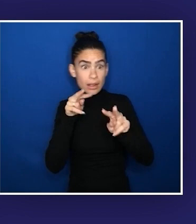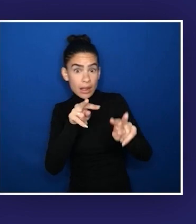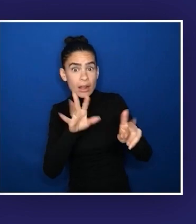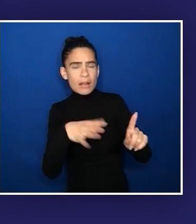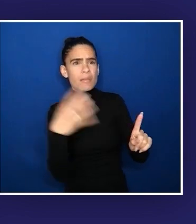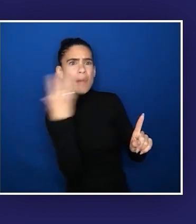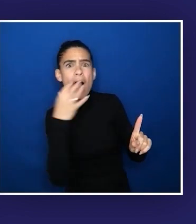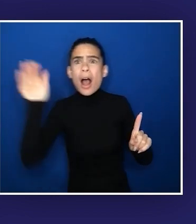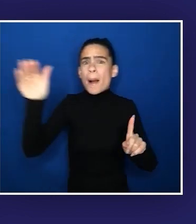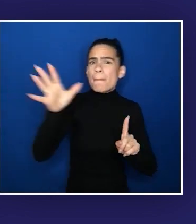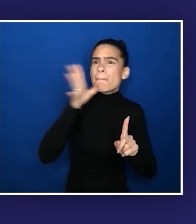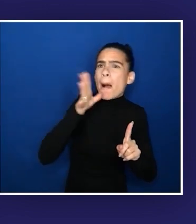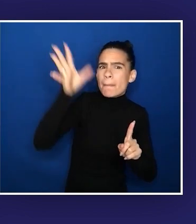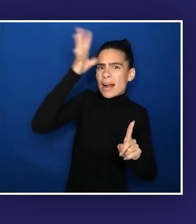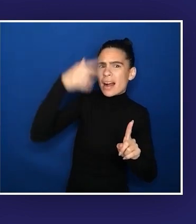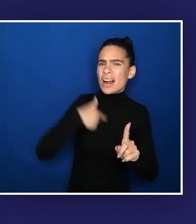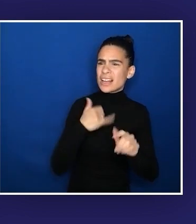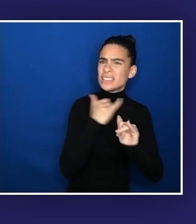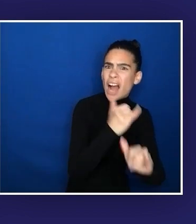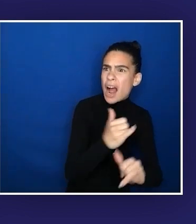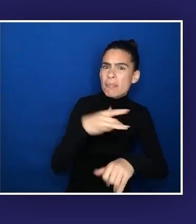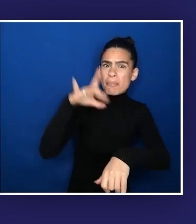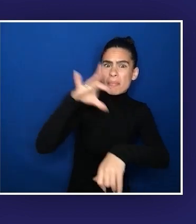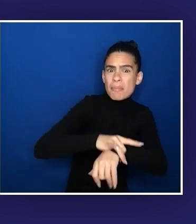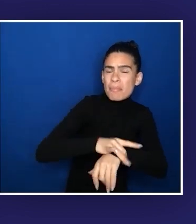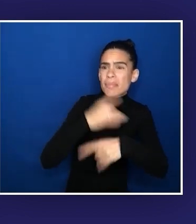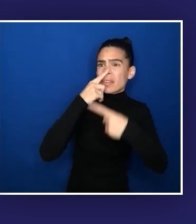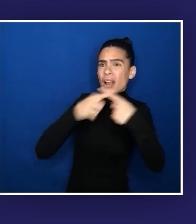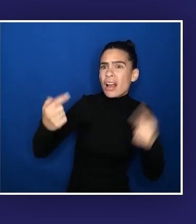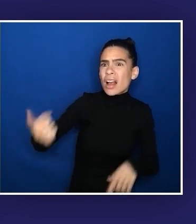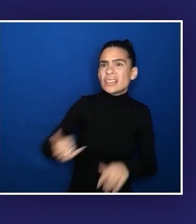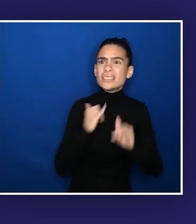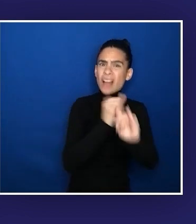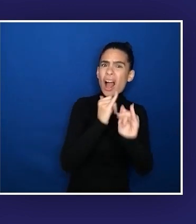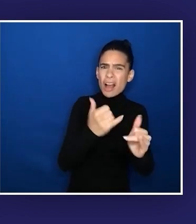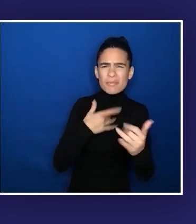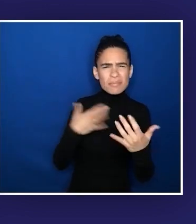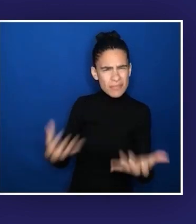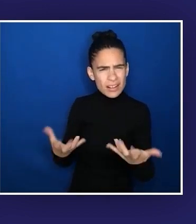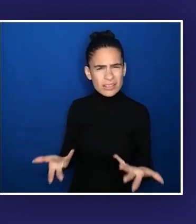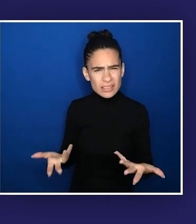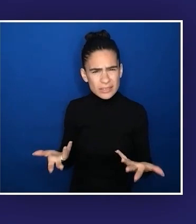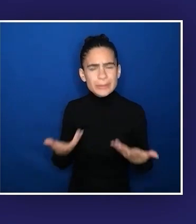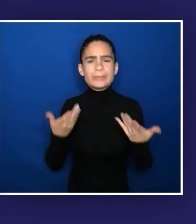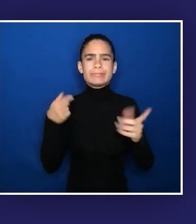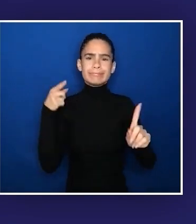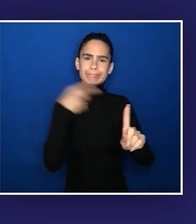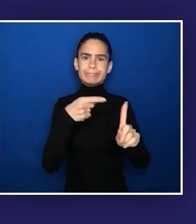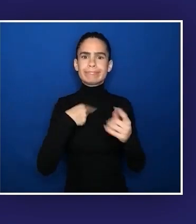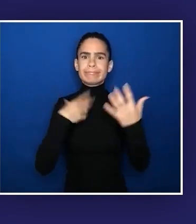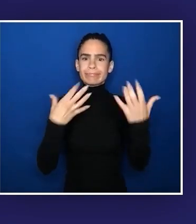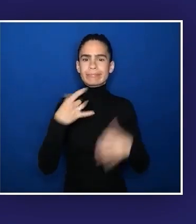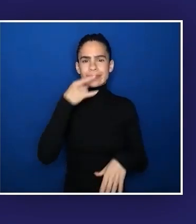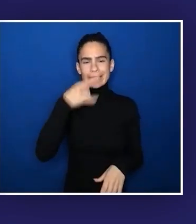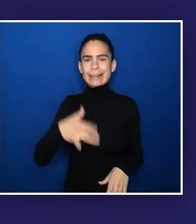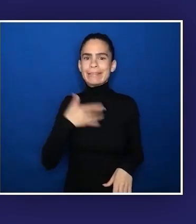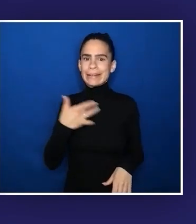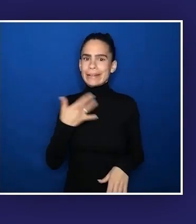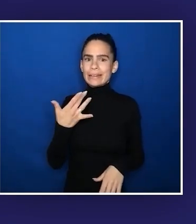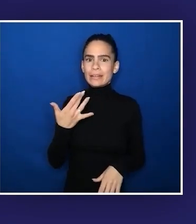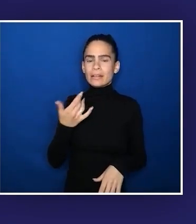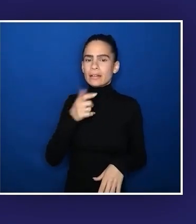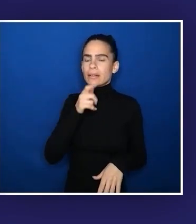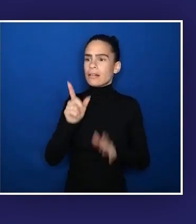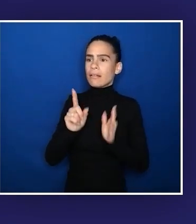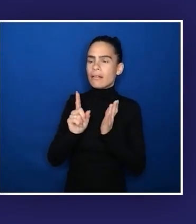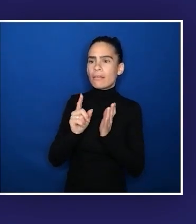how to speak up for themselves. When someone watches this, I want them to be like, wow, look mom, look dad, like that's me, like she has an EpiPen too, she has a medical alert bracelet. Like I just